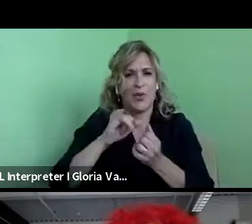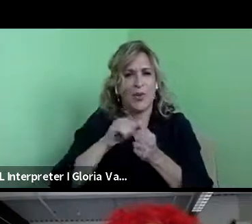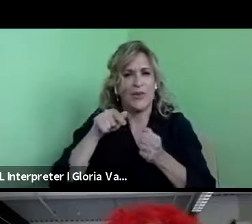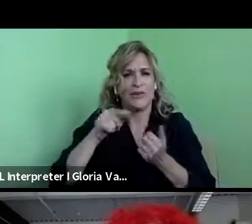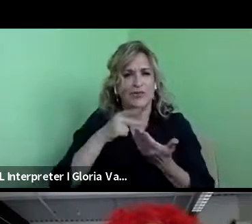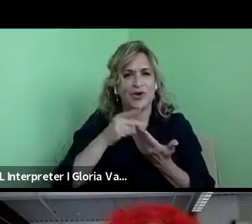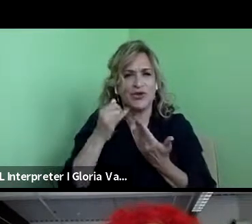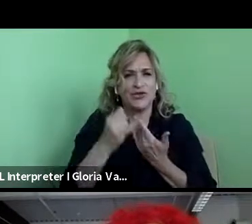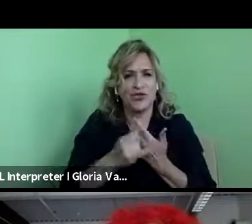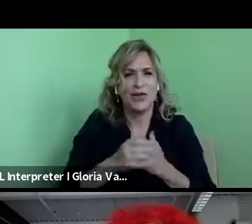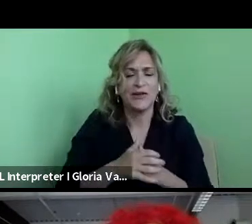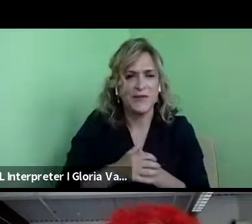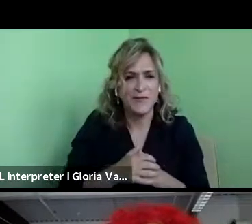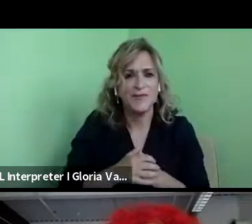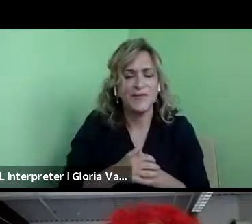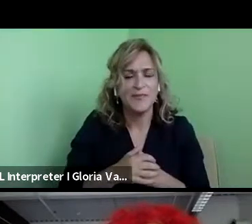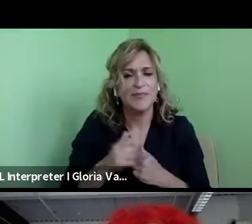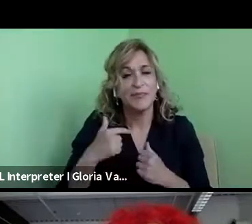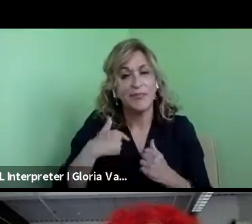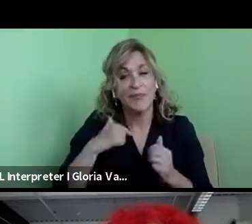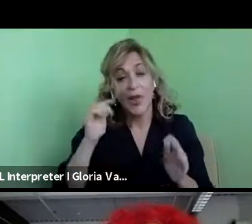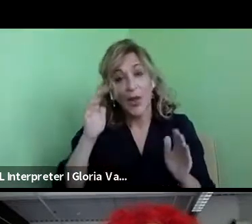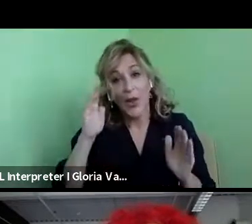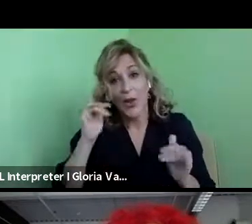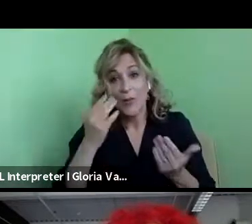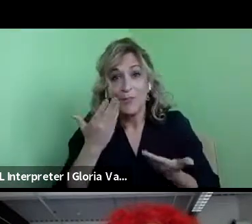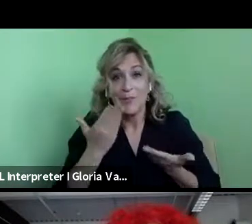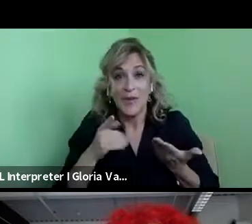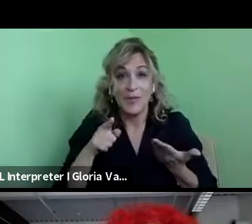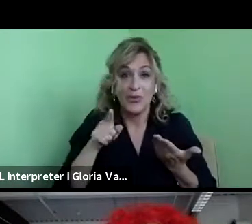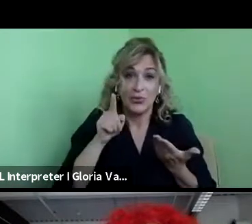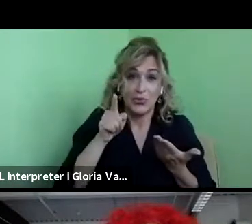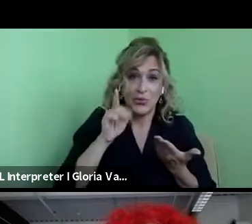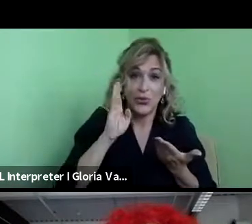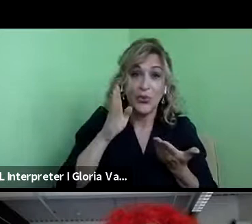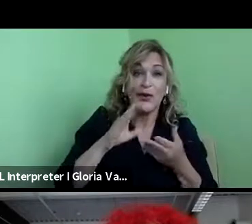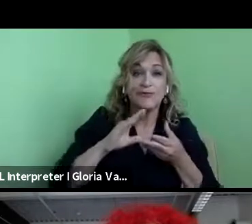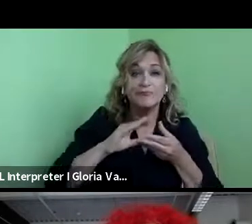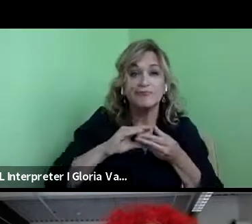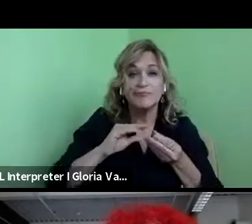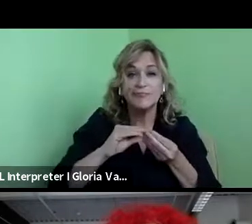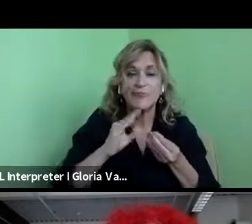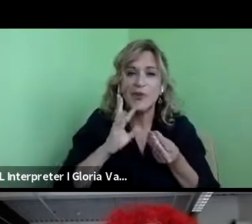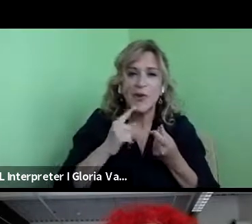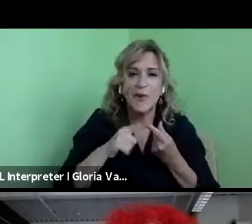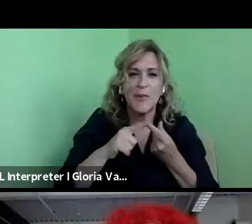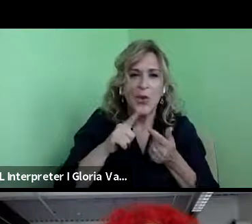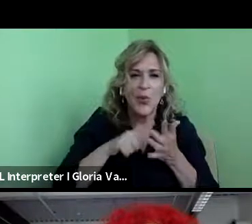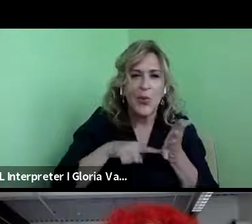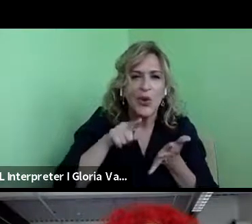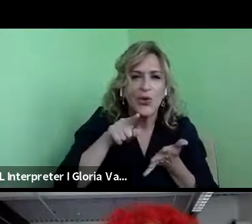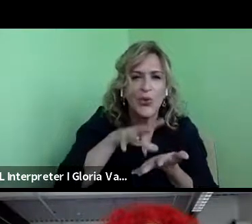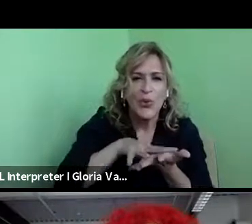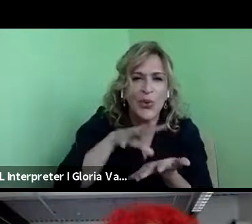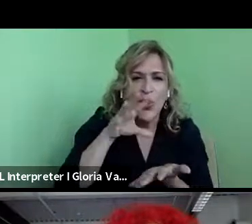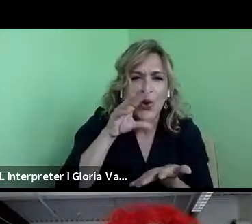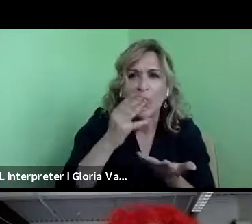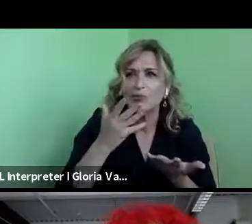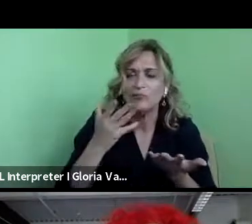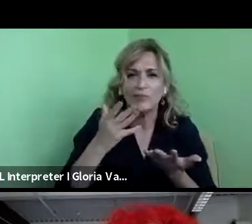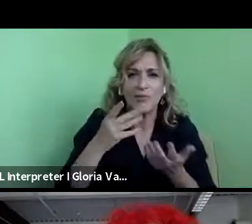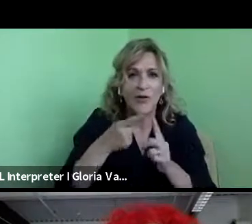And hope you might share a little bit about what you might have learned from either one